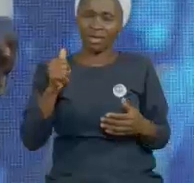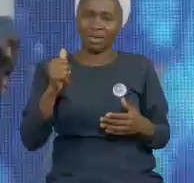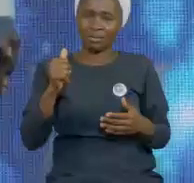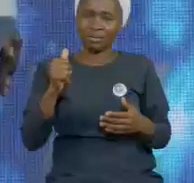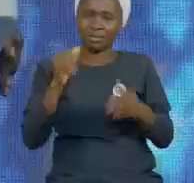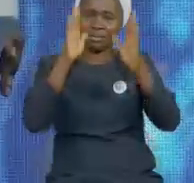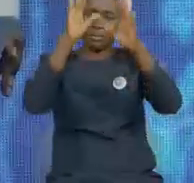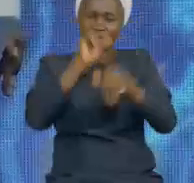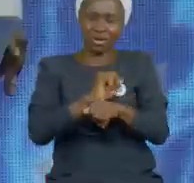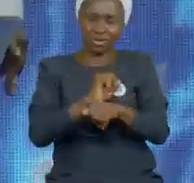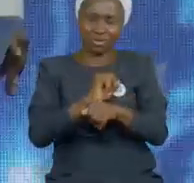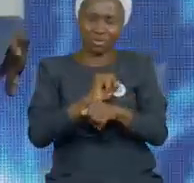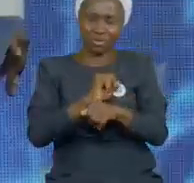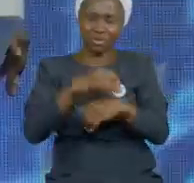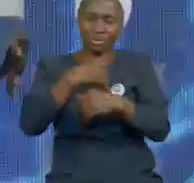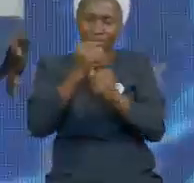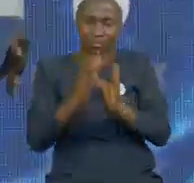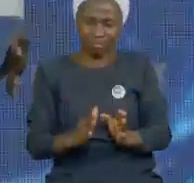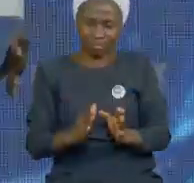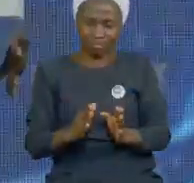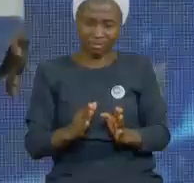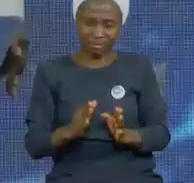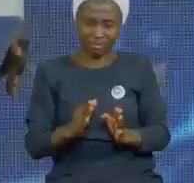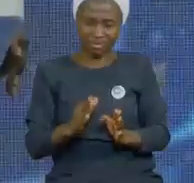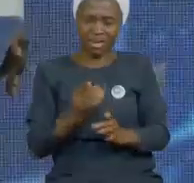The giver of healing and deliverance.